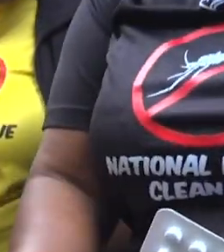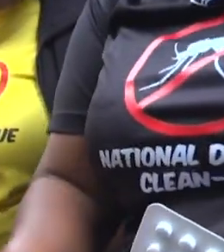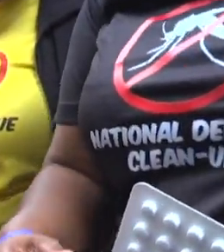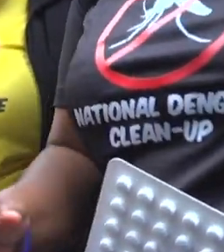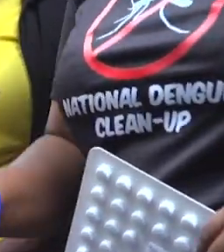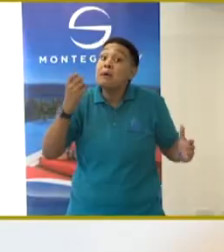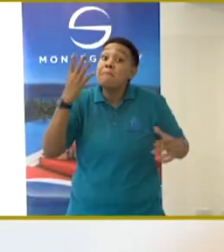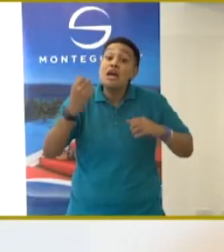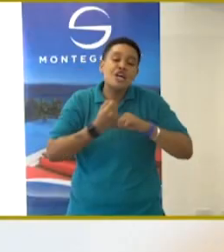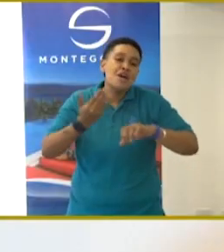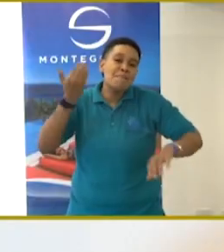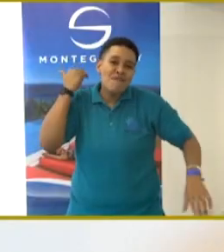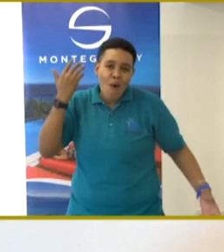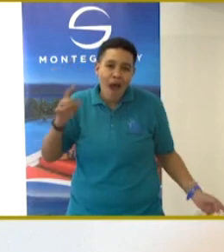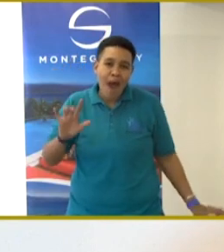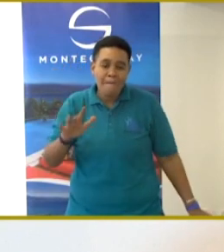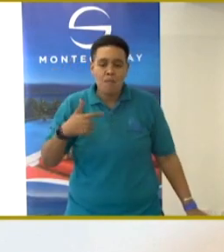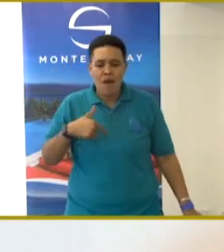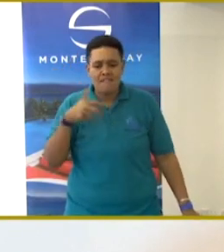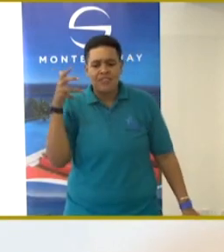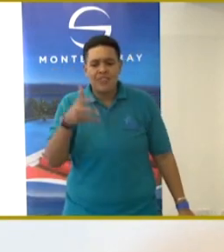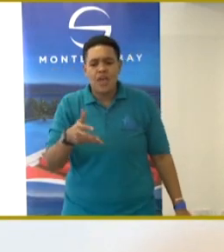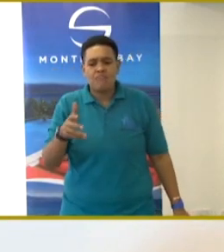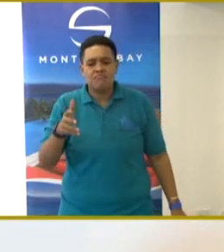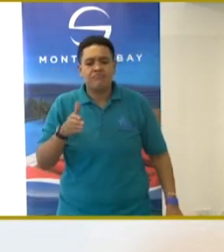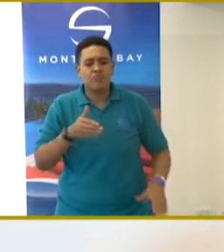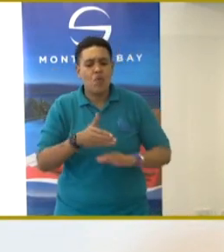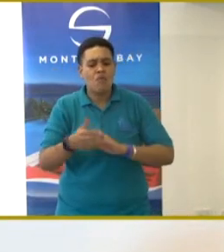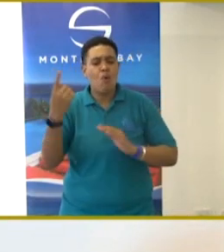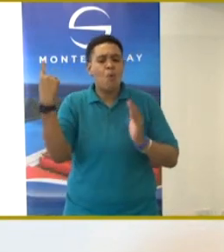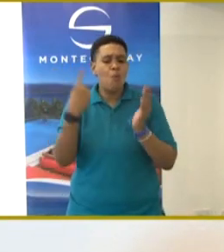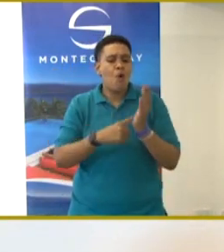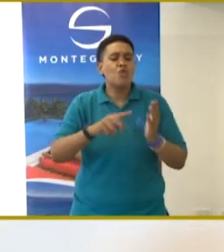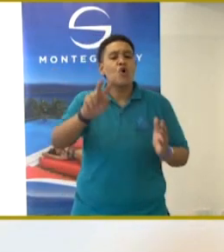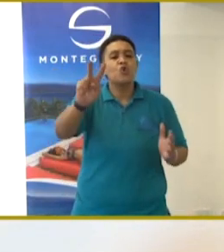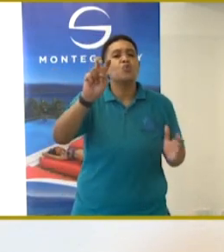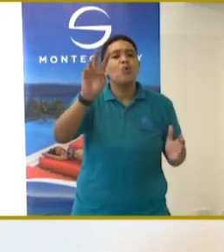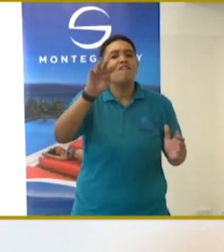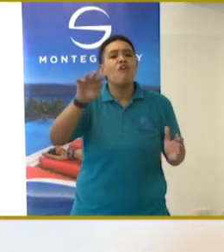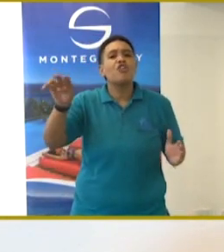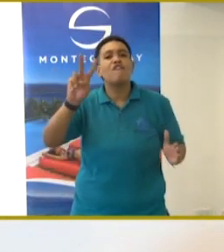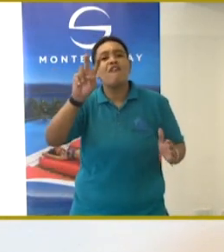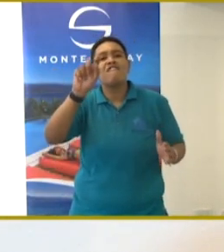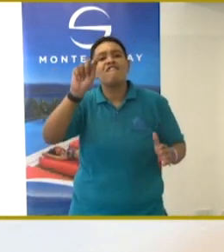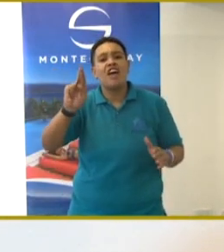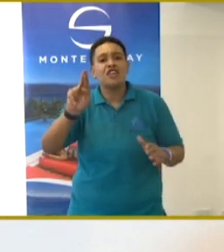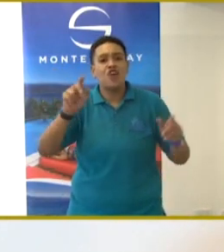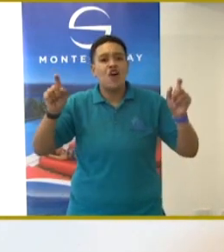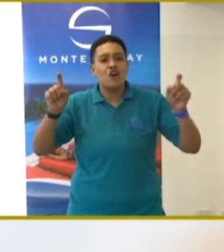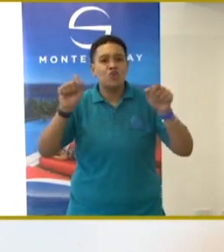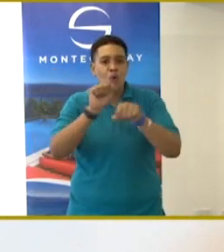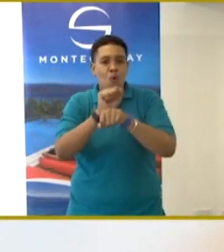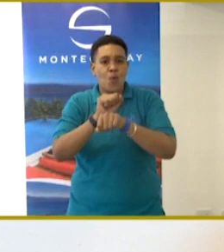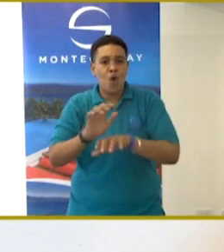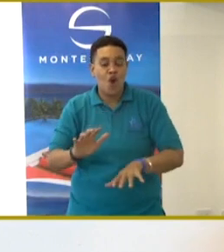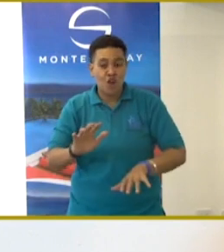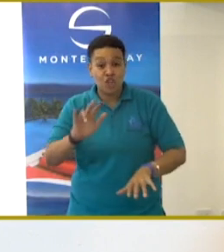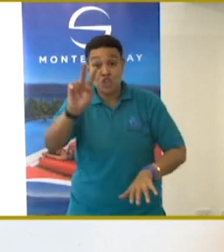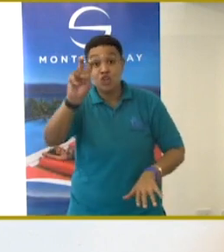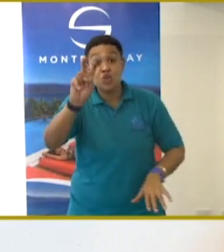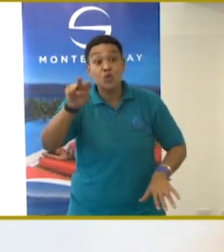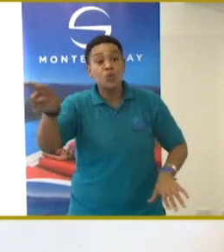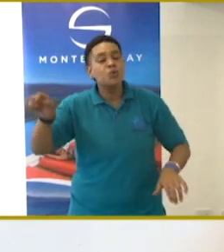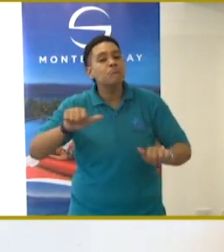infrastructure. We had in place over 1,244 vector control workers. 222